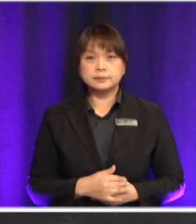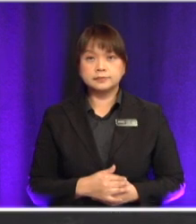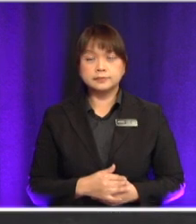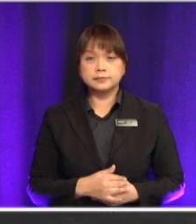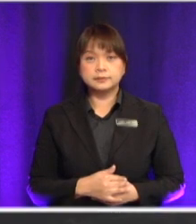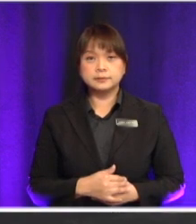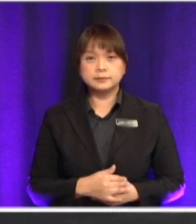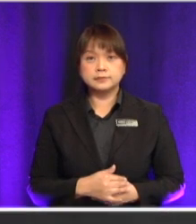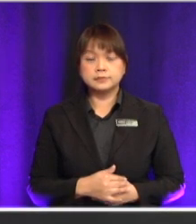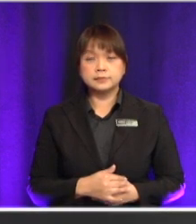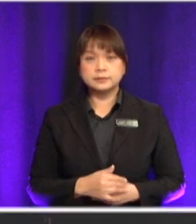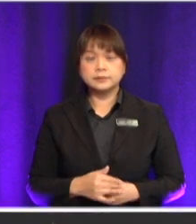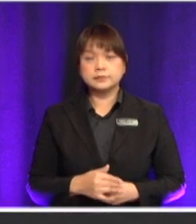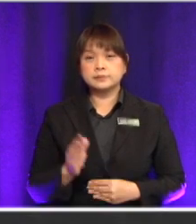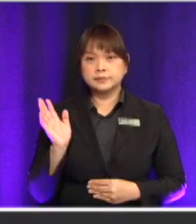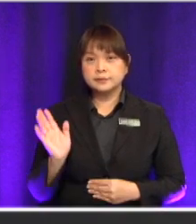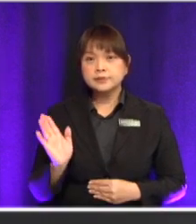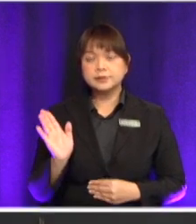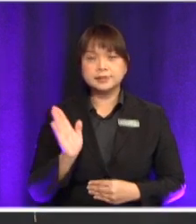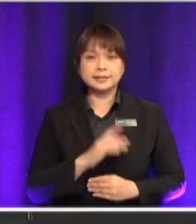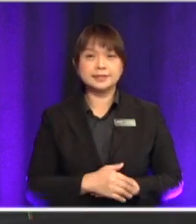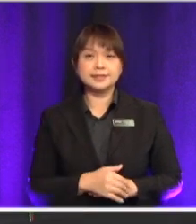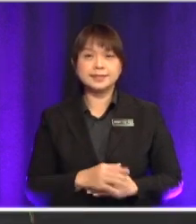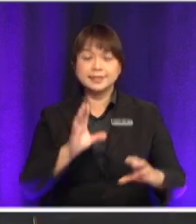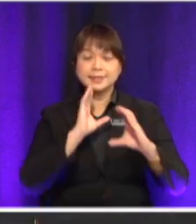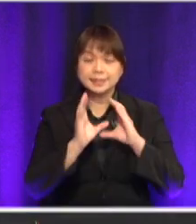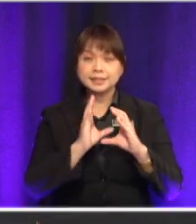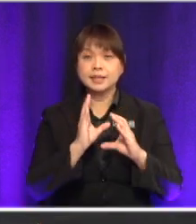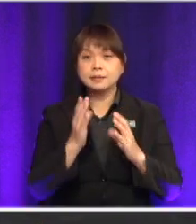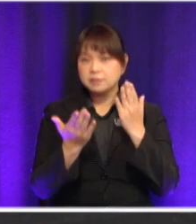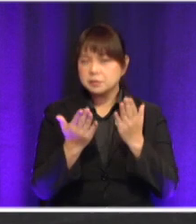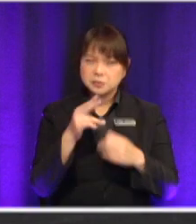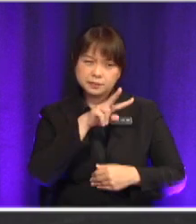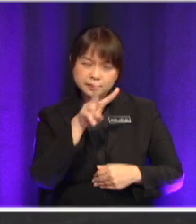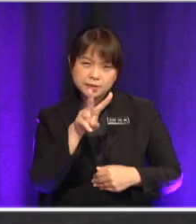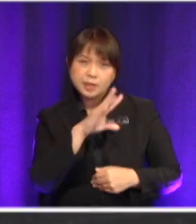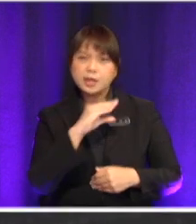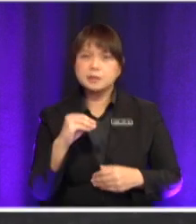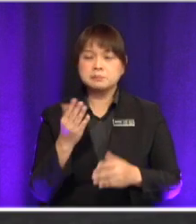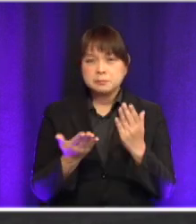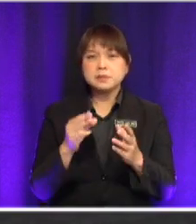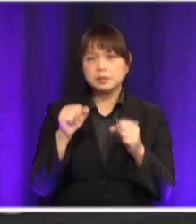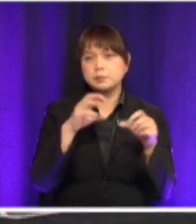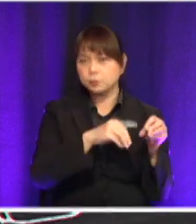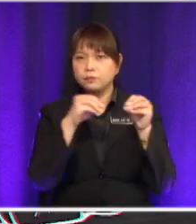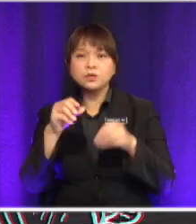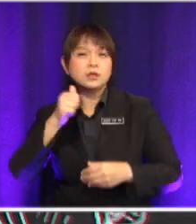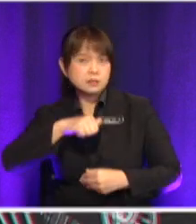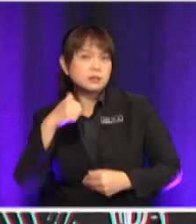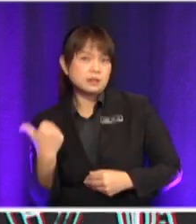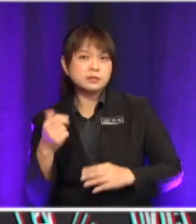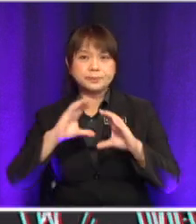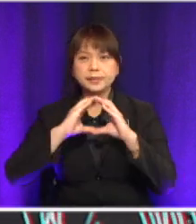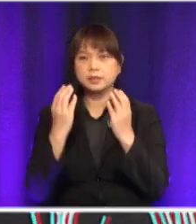That's must watch a lot of sci-fi movies. Very based on that. Yes, but it's probably true. You know, we don't know for how